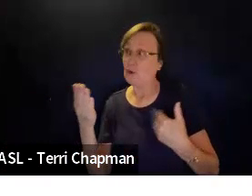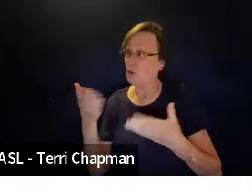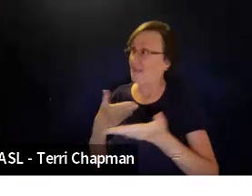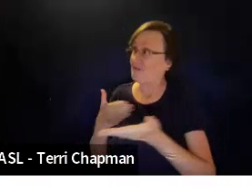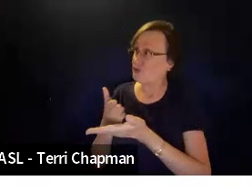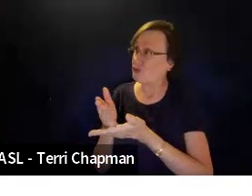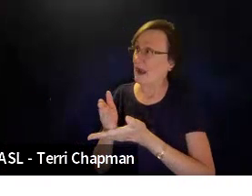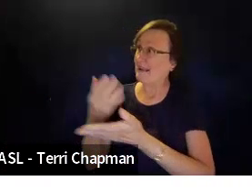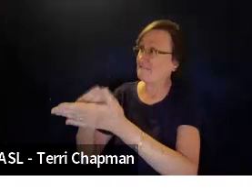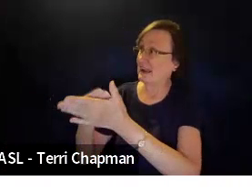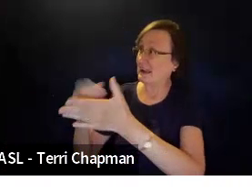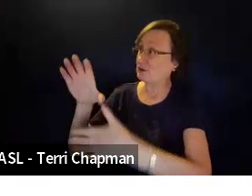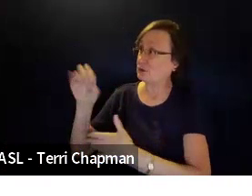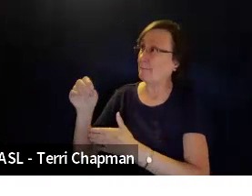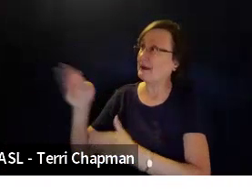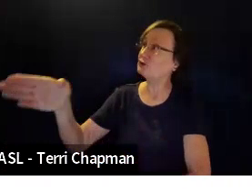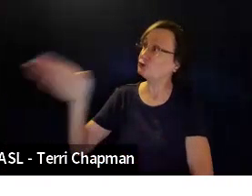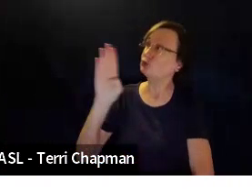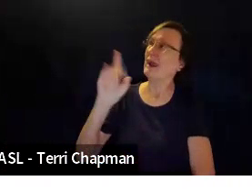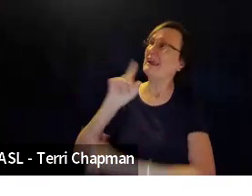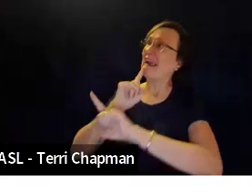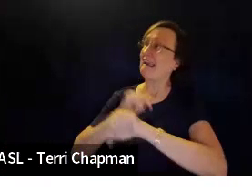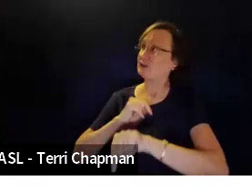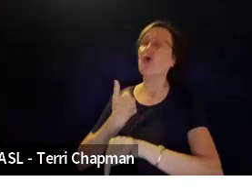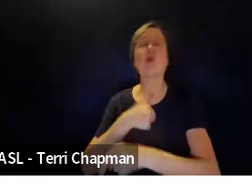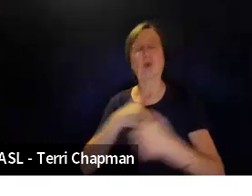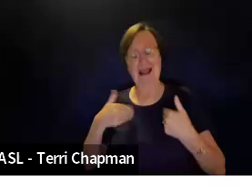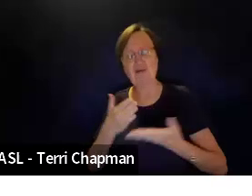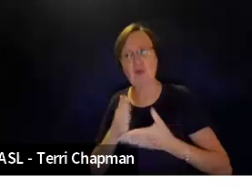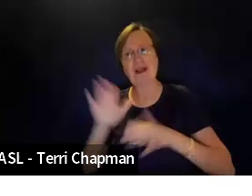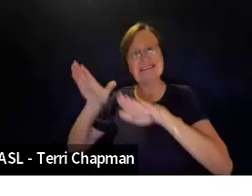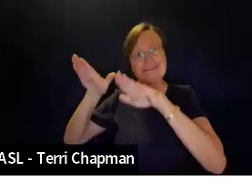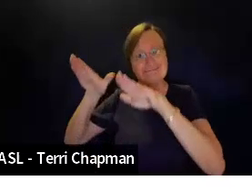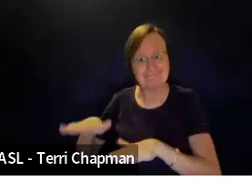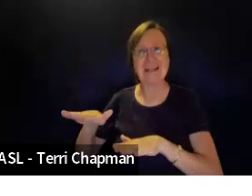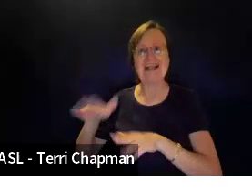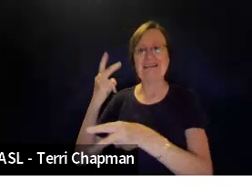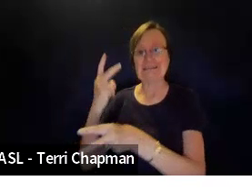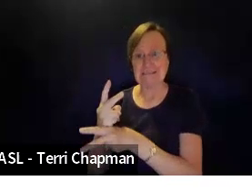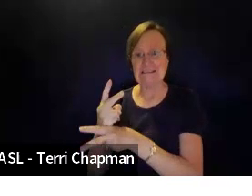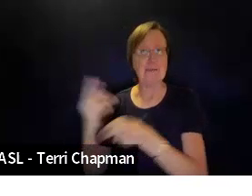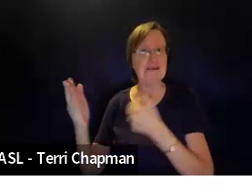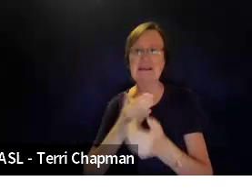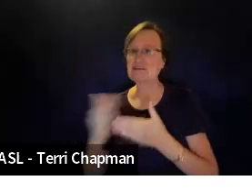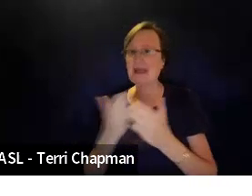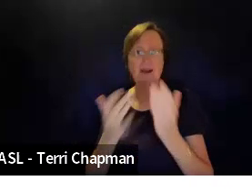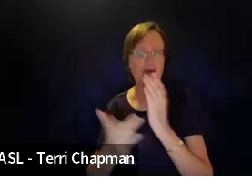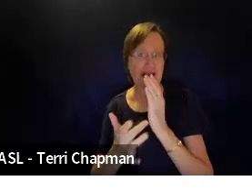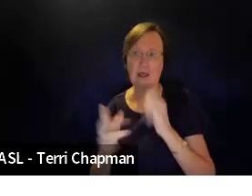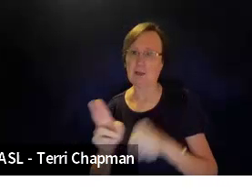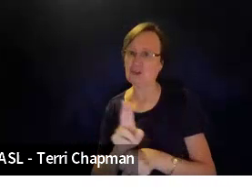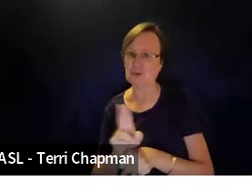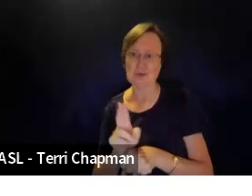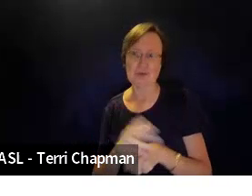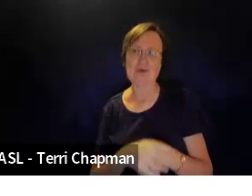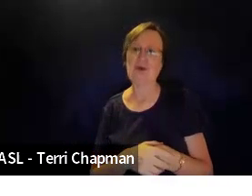financial firm remain in place despite any fancy technology being used. The last thing I want to mention,